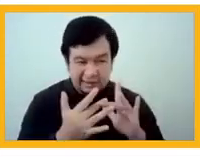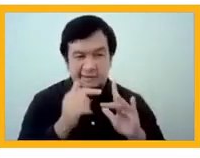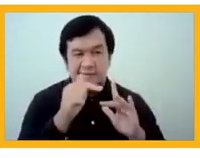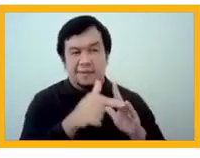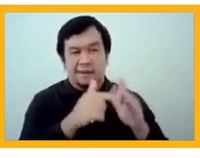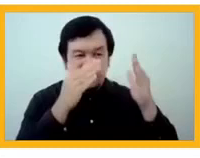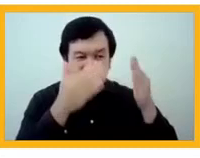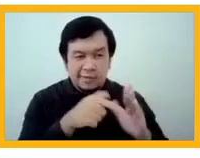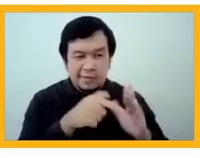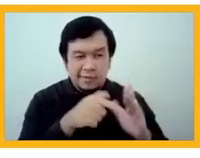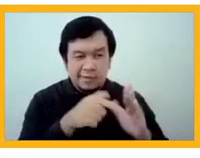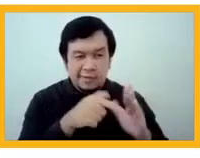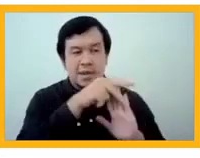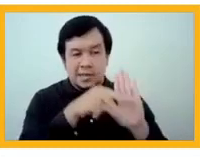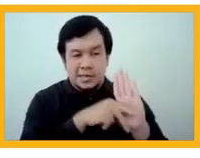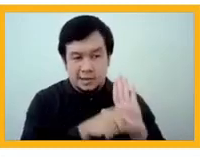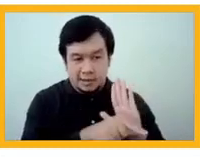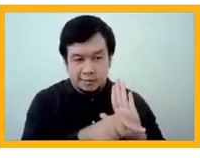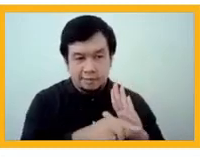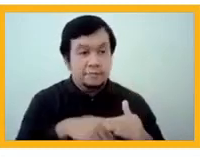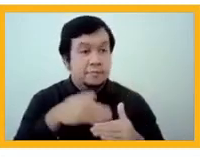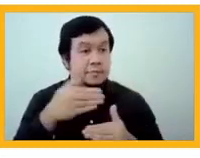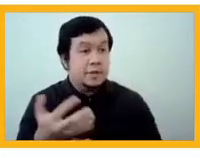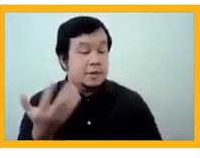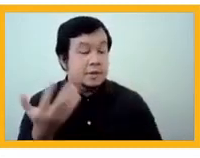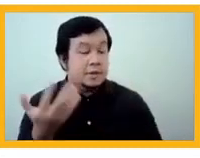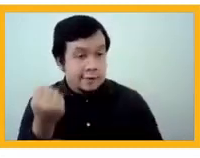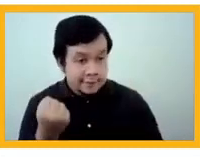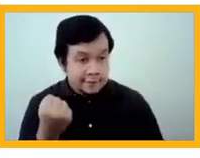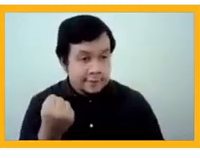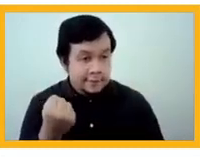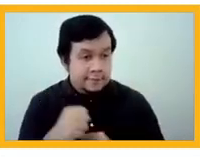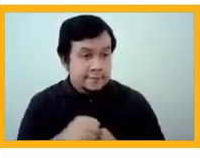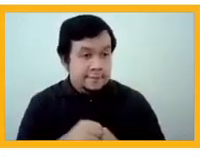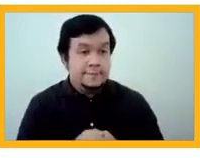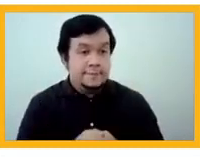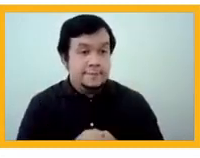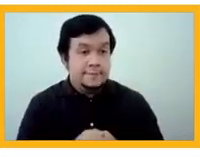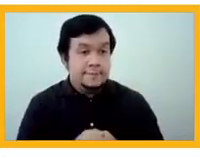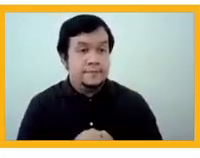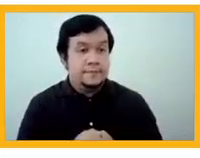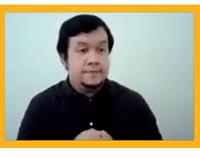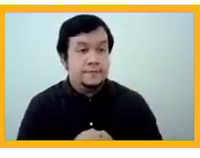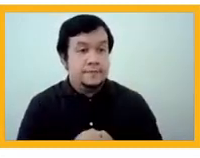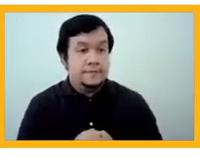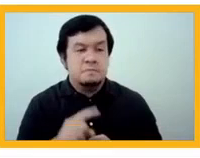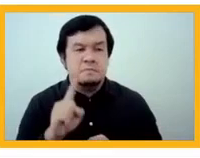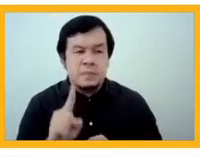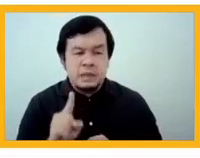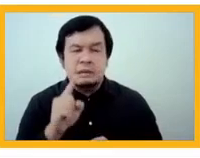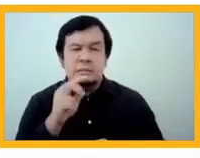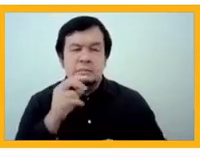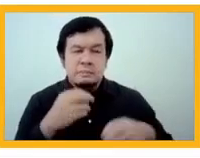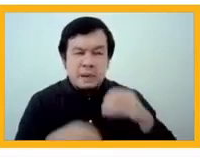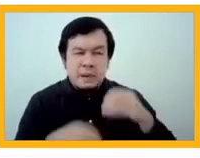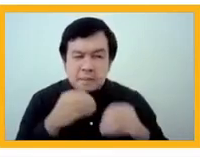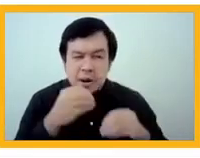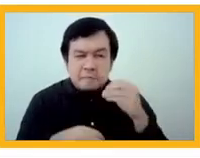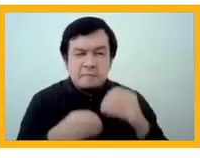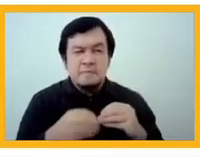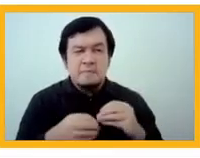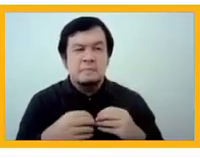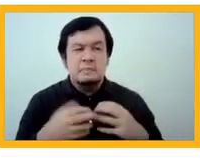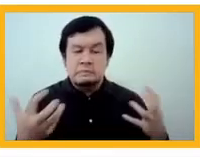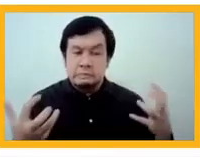there'll be an attempt to cobble together free resources, and that's perfectly sensible. But the problem is that it is the integration of the pedagogy and the